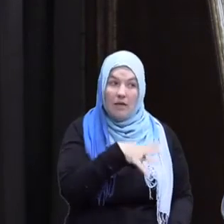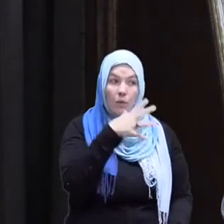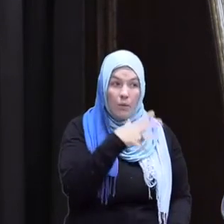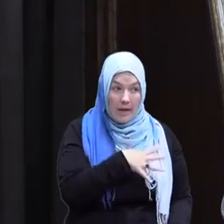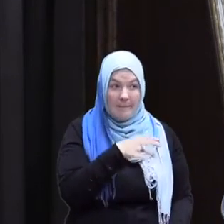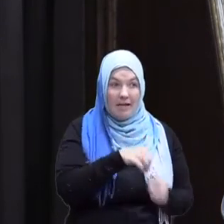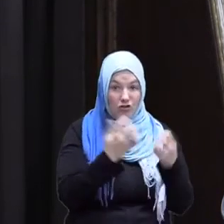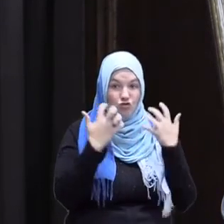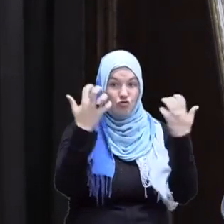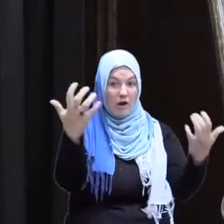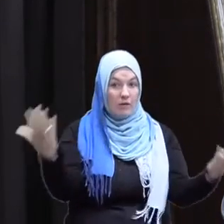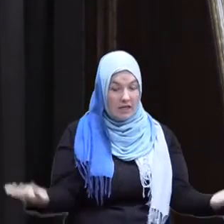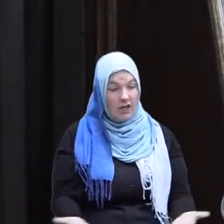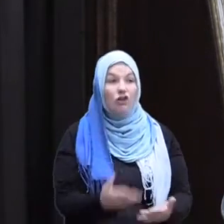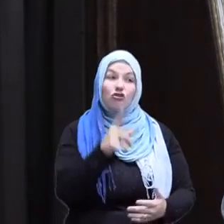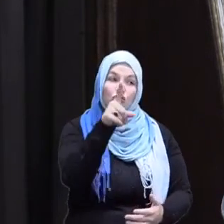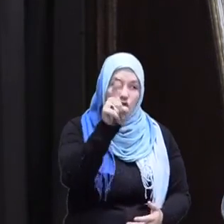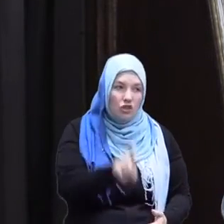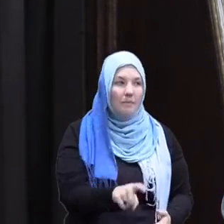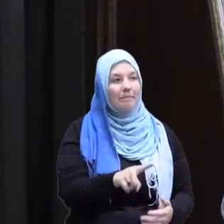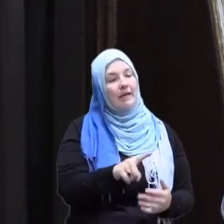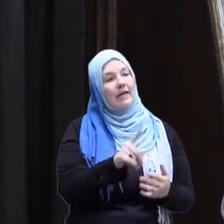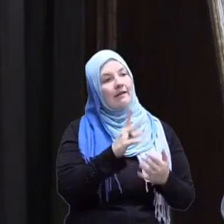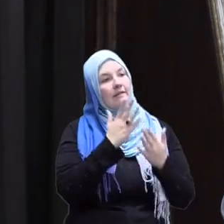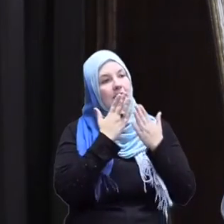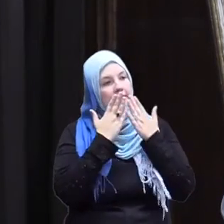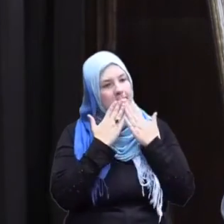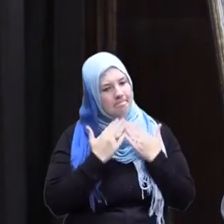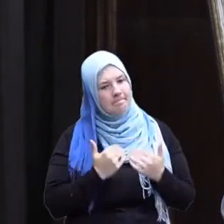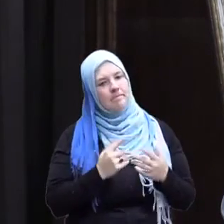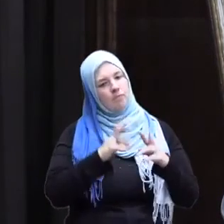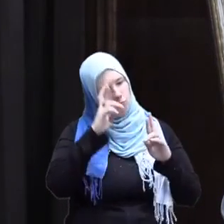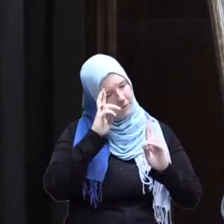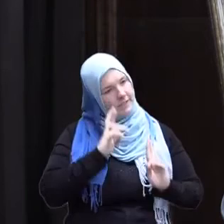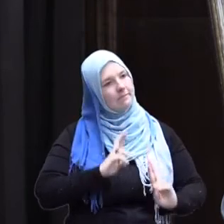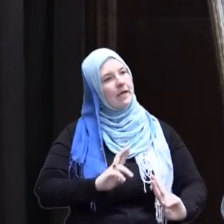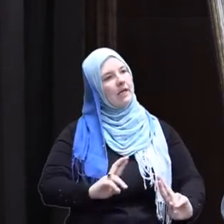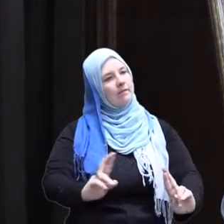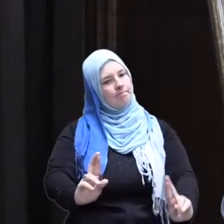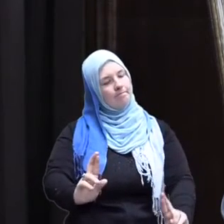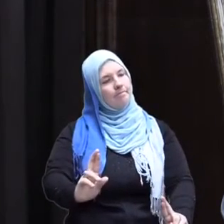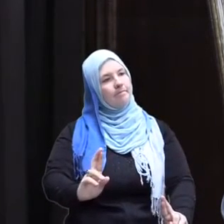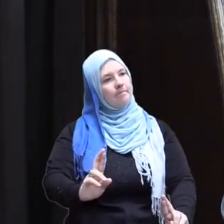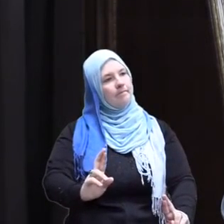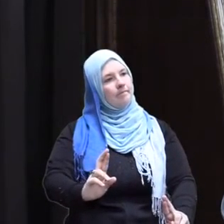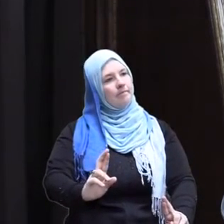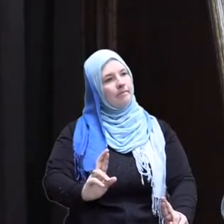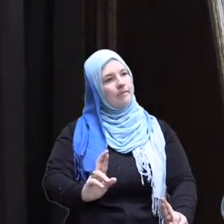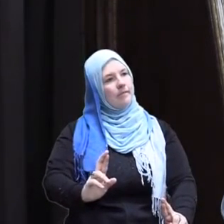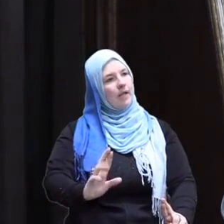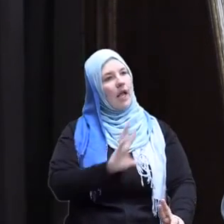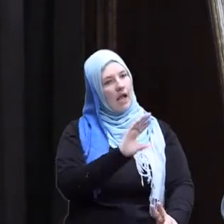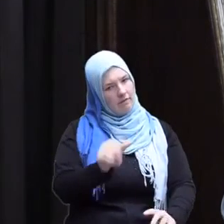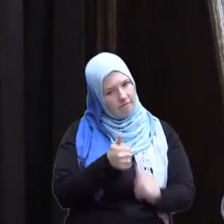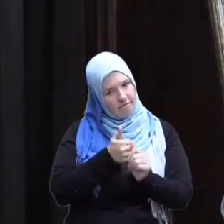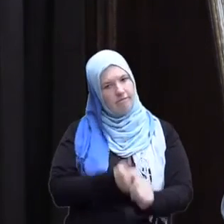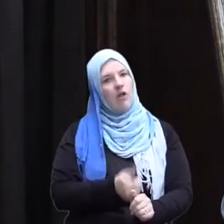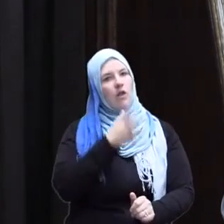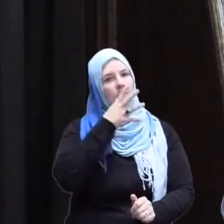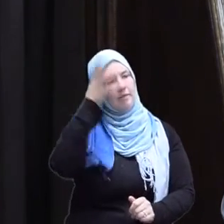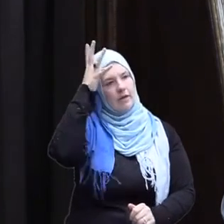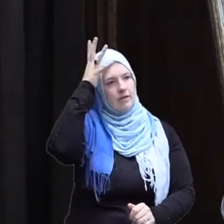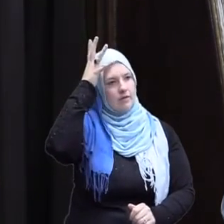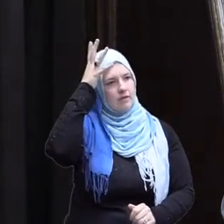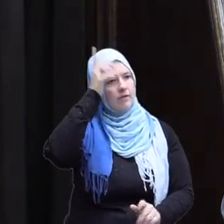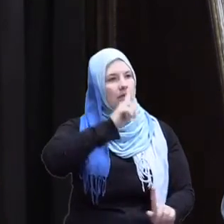the crowd here, that you should be kind, respectful, courteous, and obedient to your